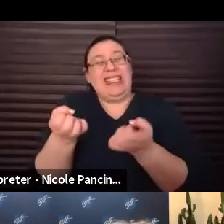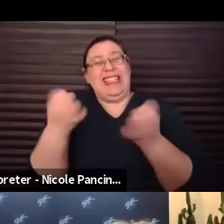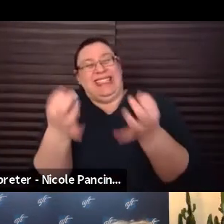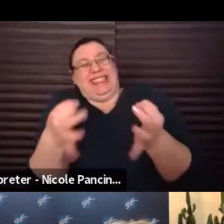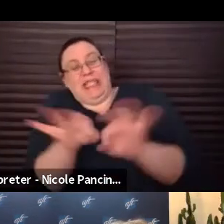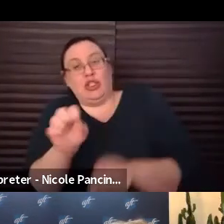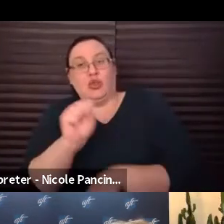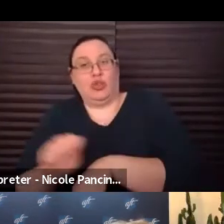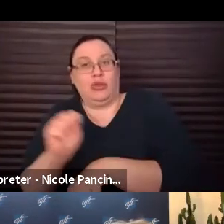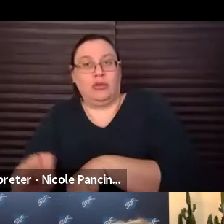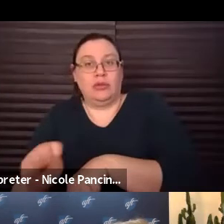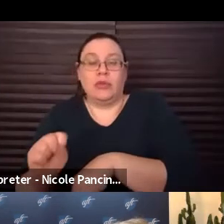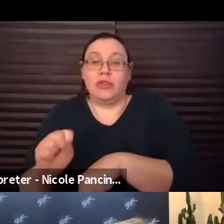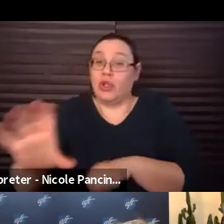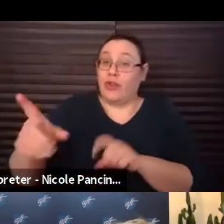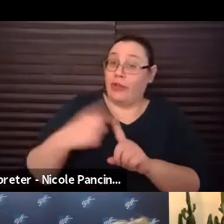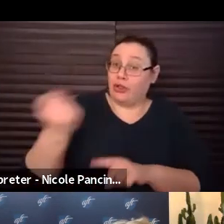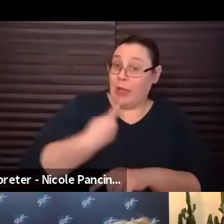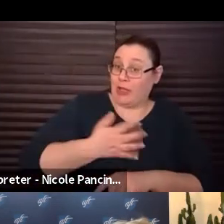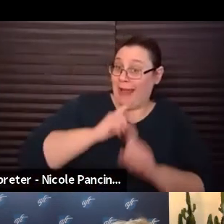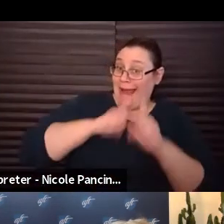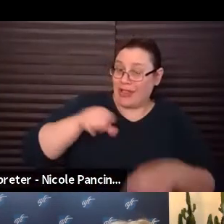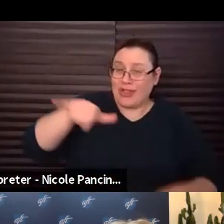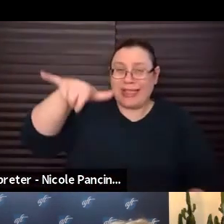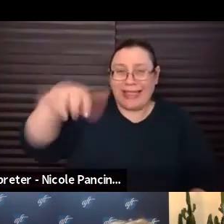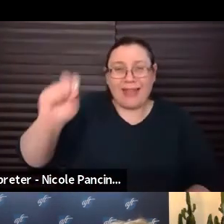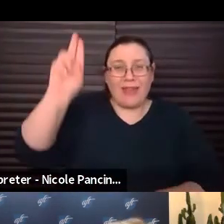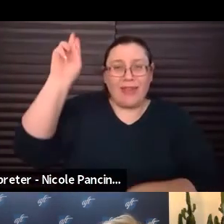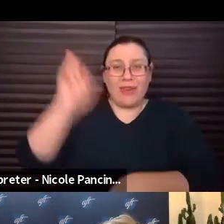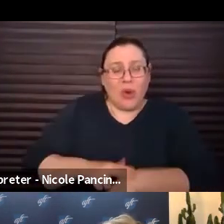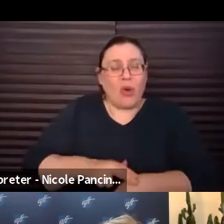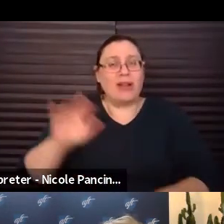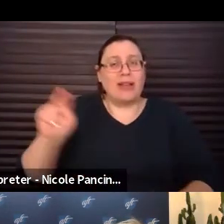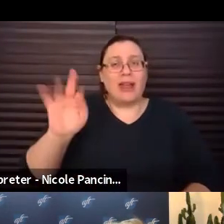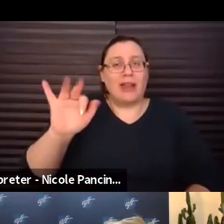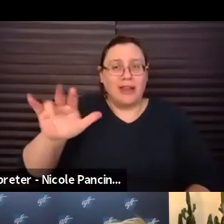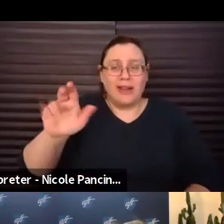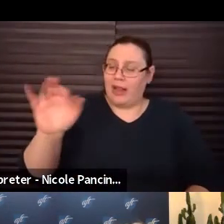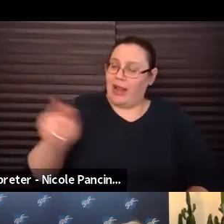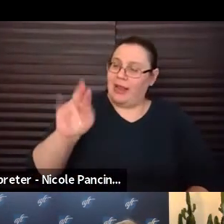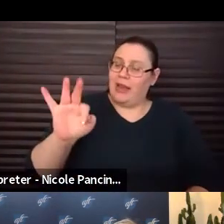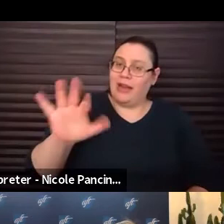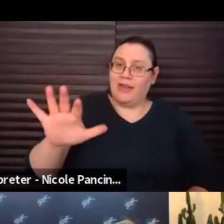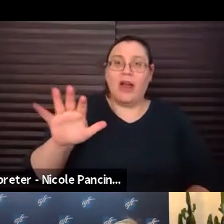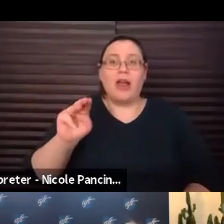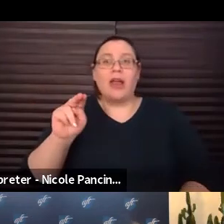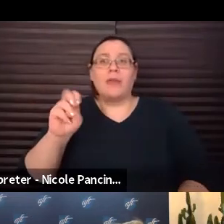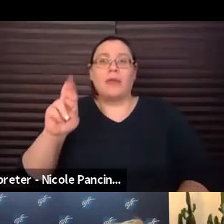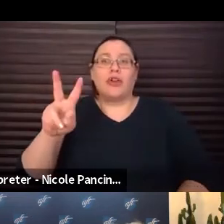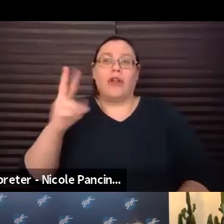so to answer your first question, Ryan, of course we should have N95s. MERV 13 filters